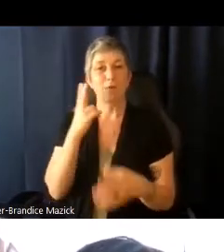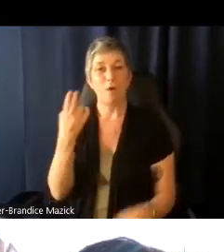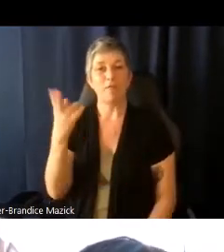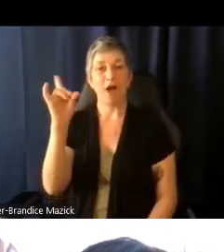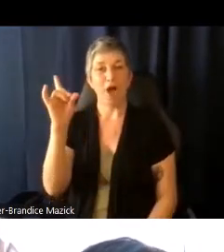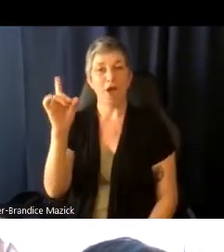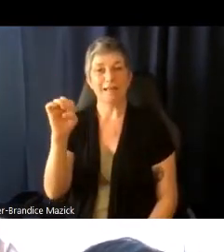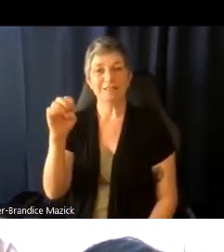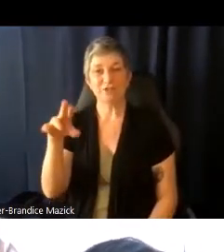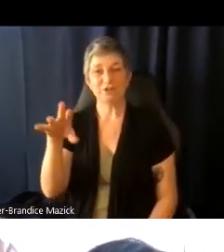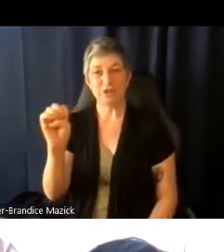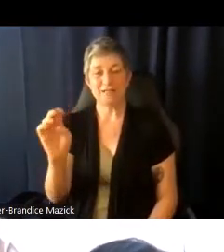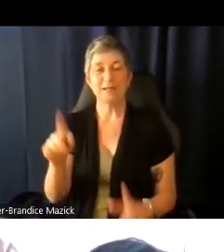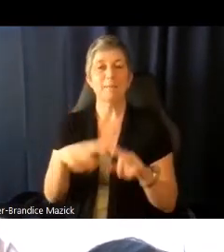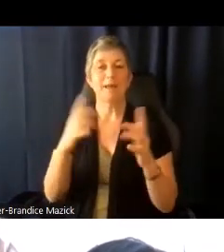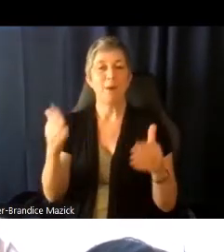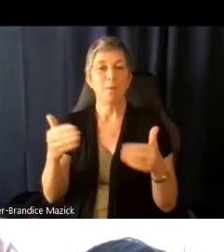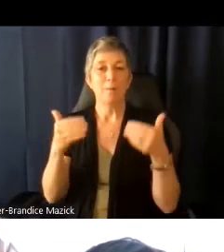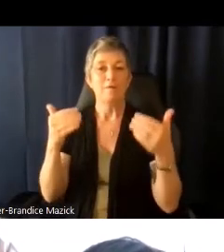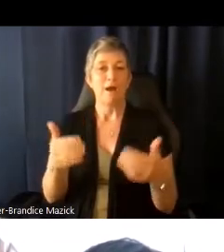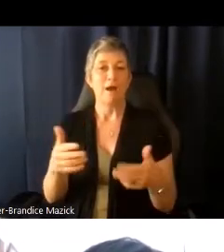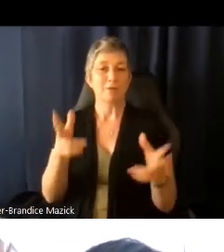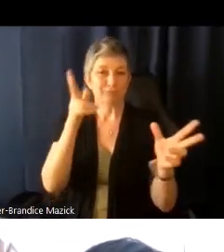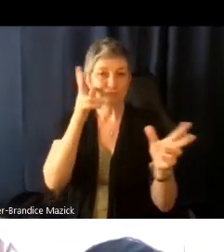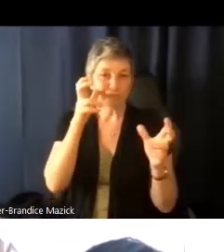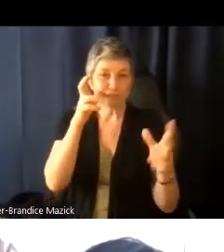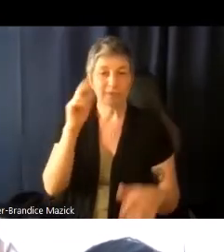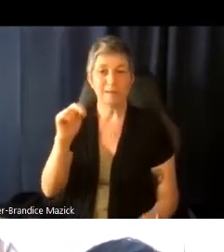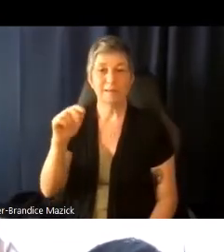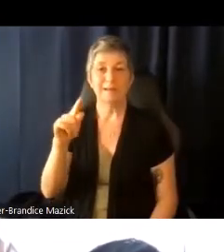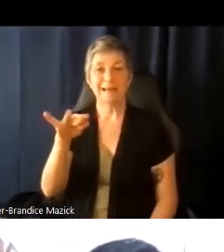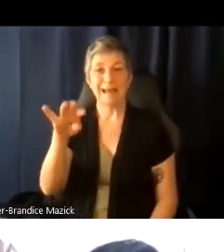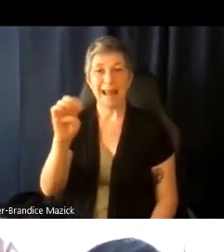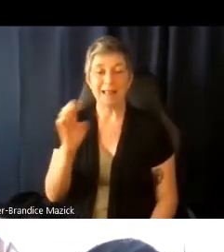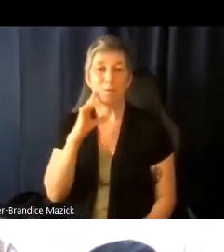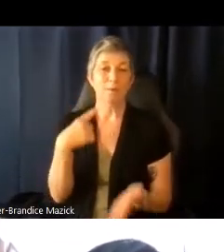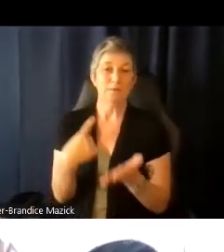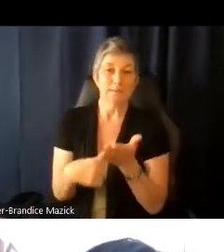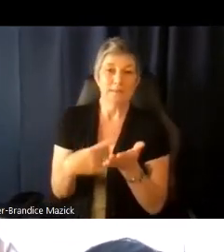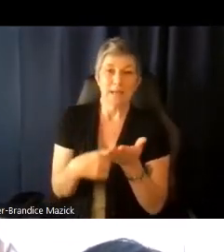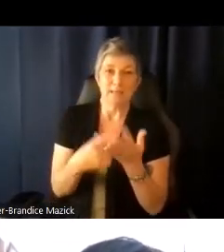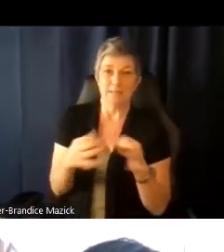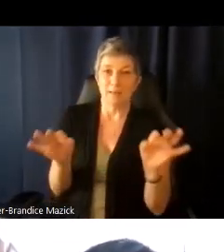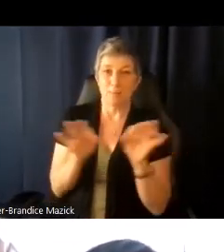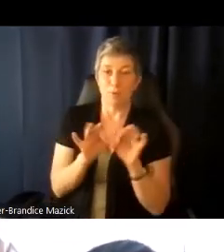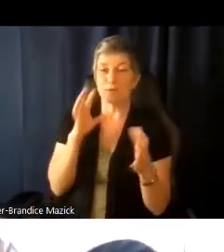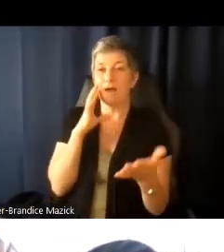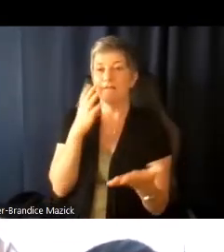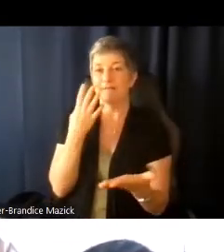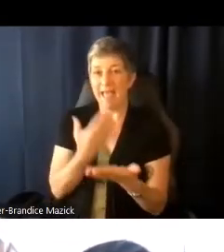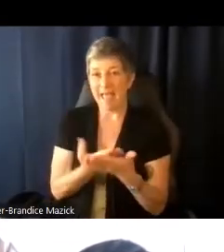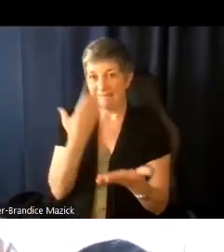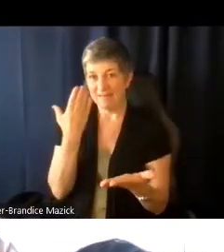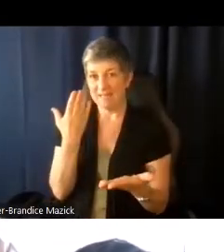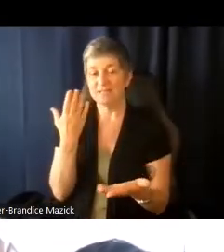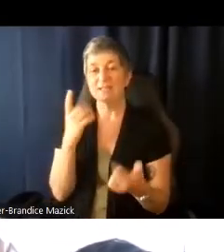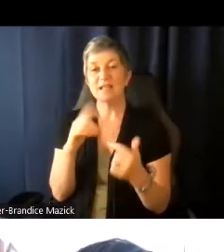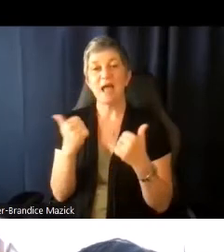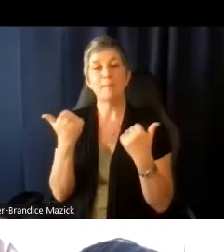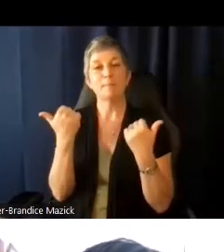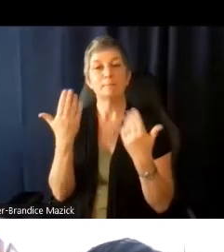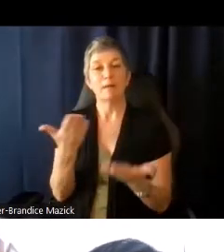to move on to hear from Natalie Maxwell, who will discuss the importance of evidence and provide a